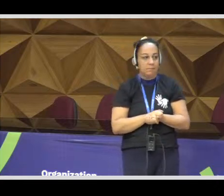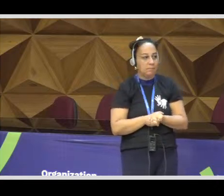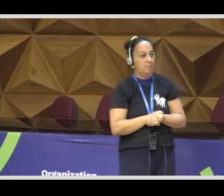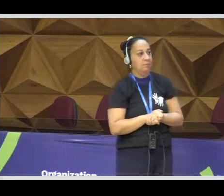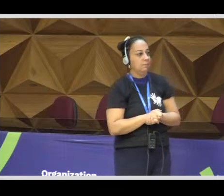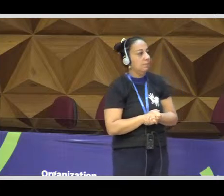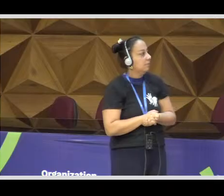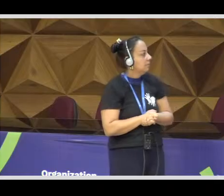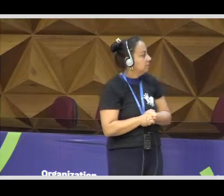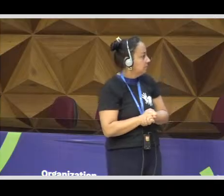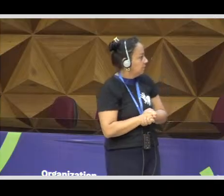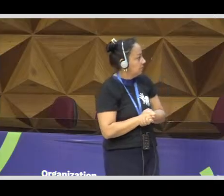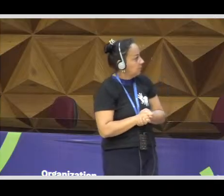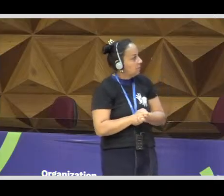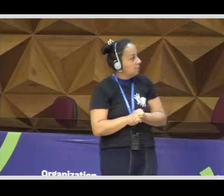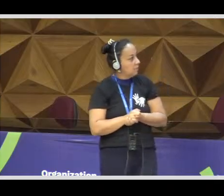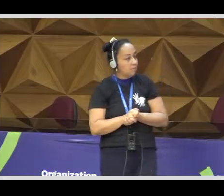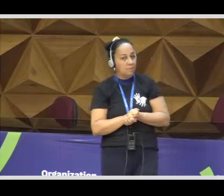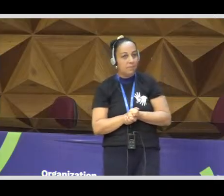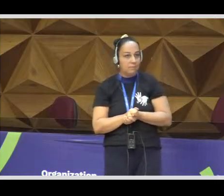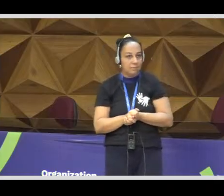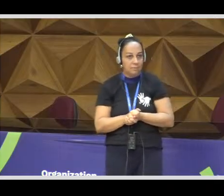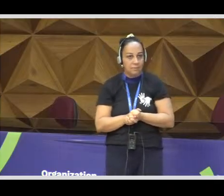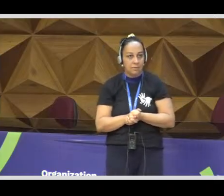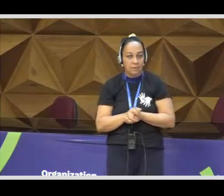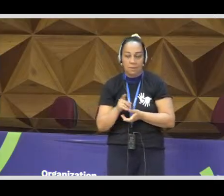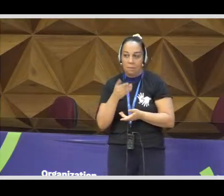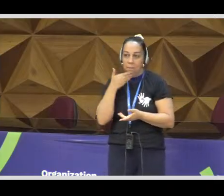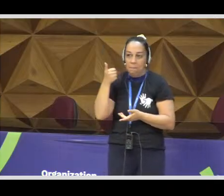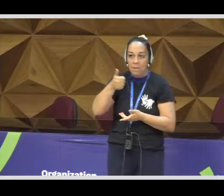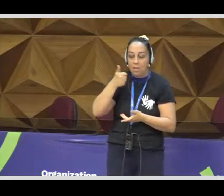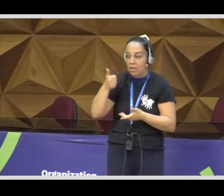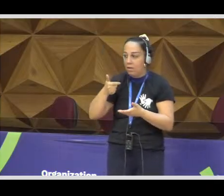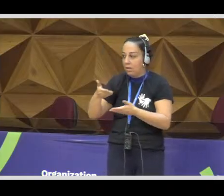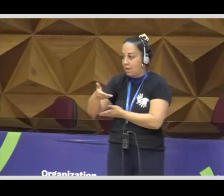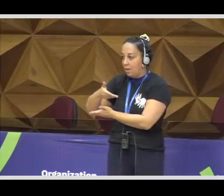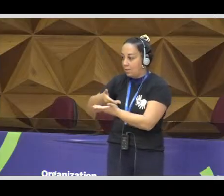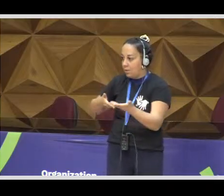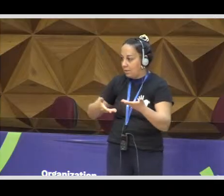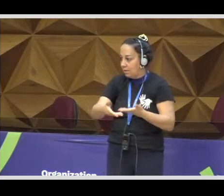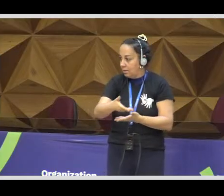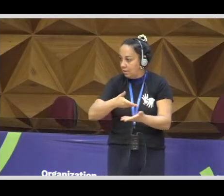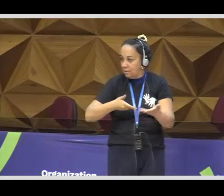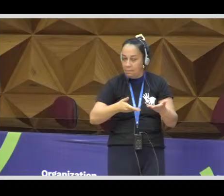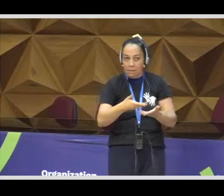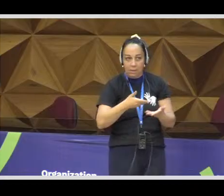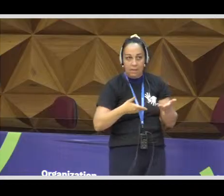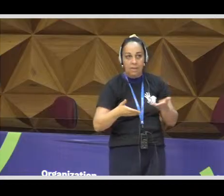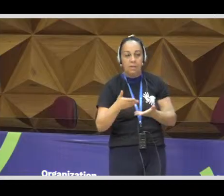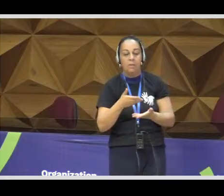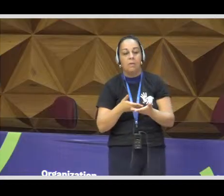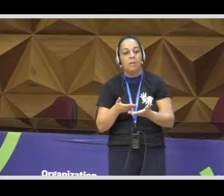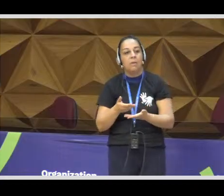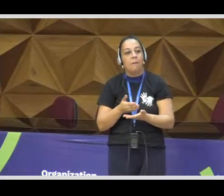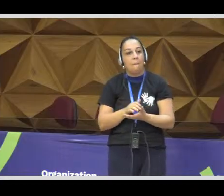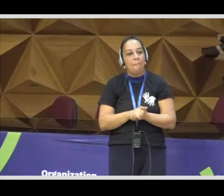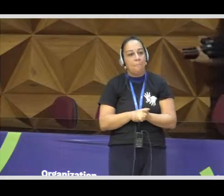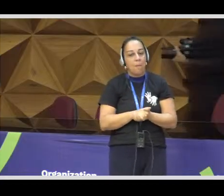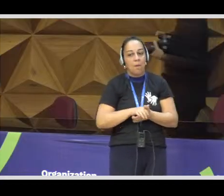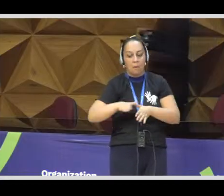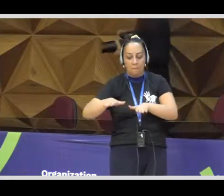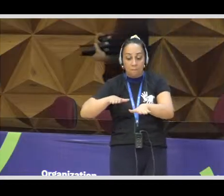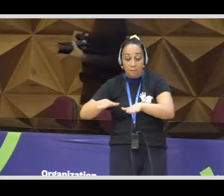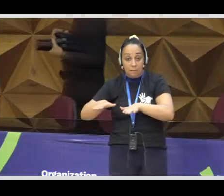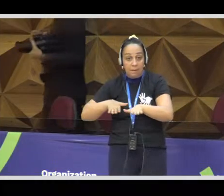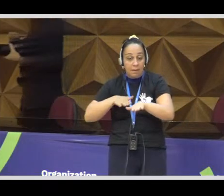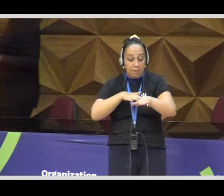move. So basically using virtual reality, augmented reality to try and change the passenger's experience. So